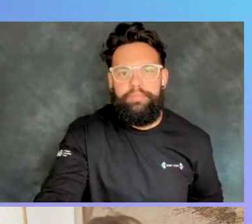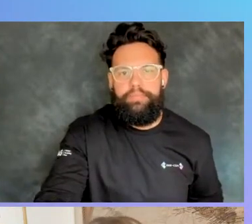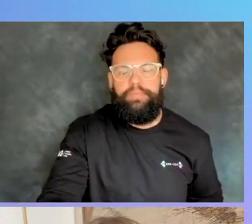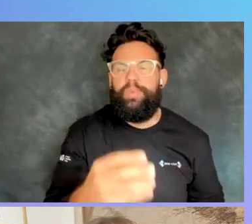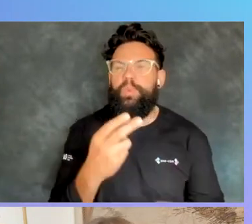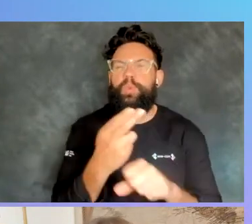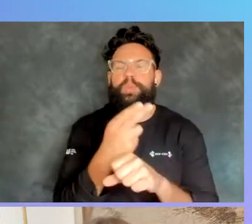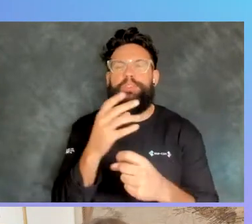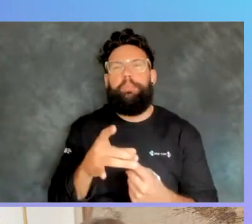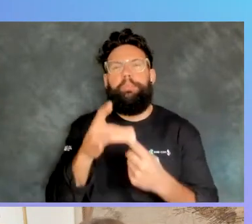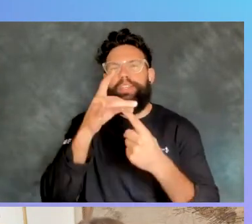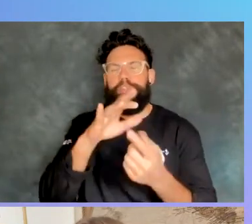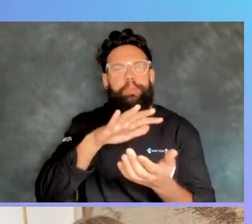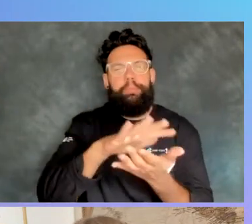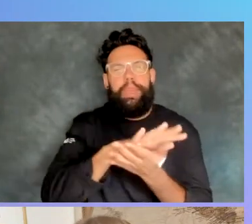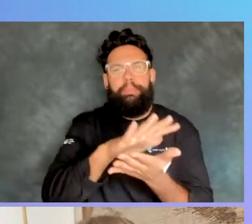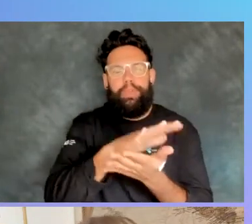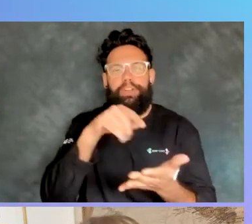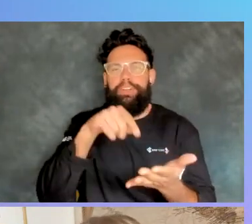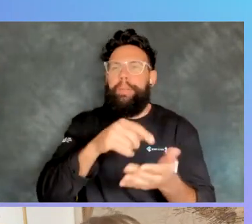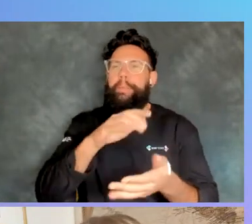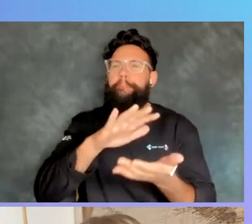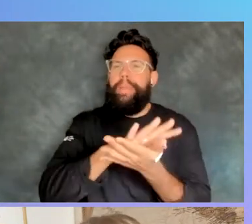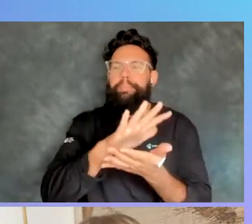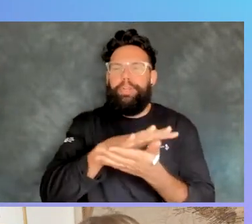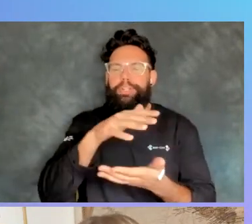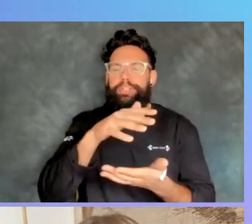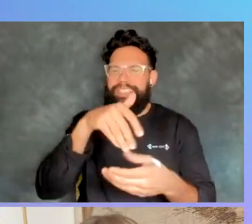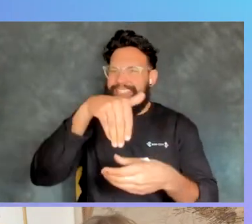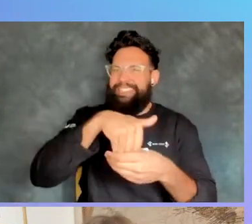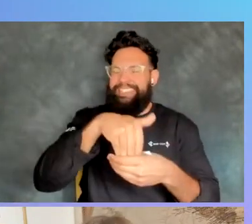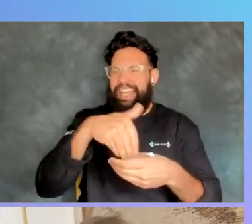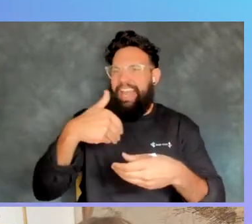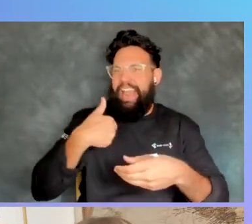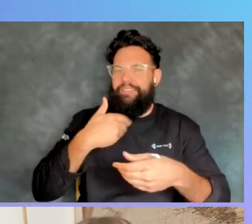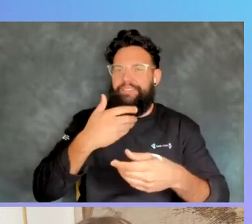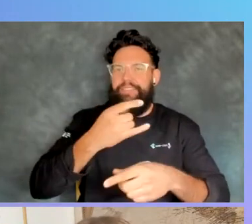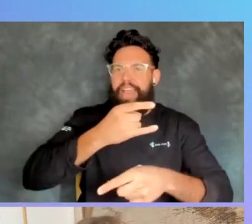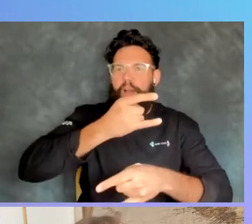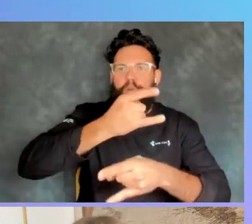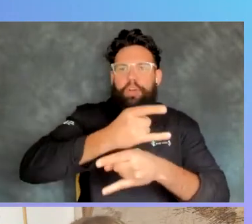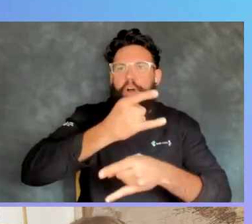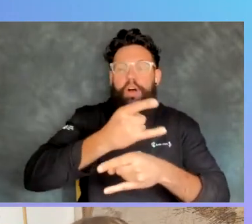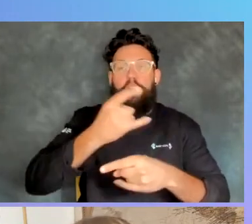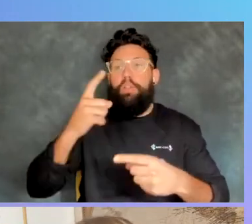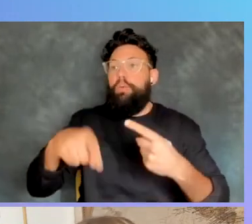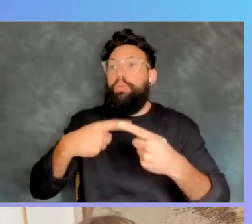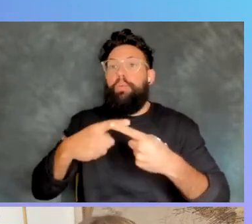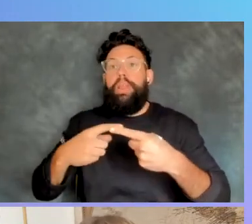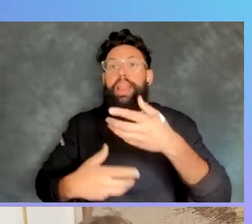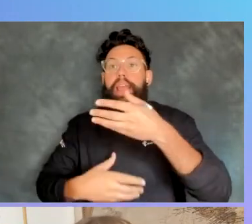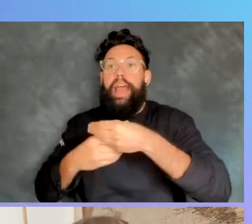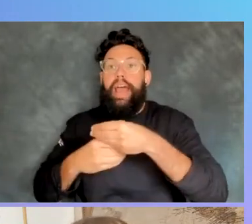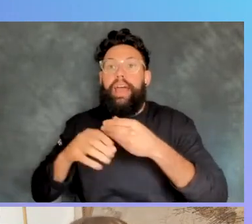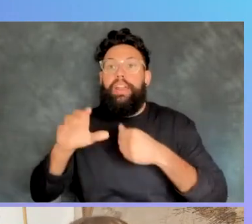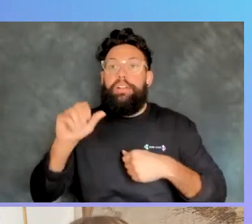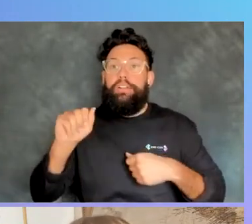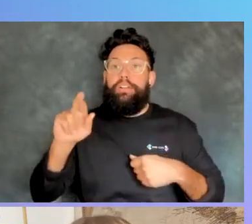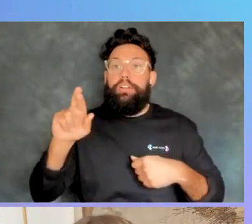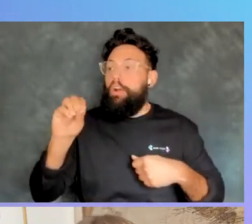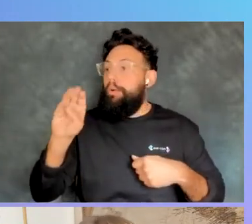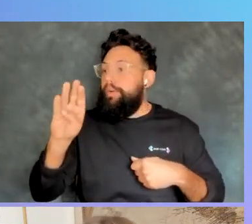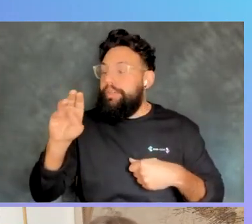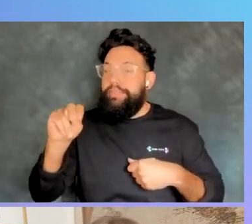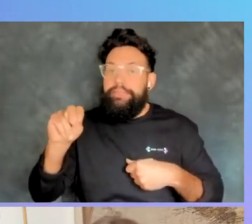it. And when you add any form of carbon to that paper, whether it's printer ink or Sharpie ink or even pencil